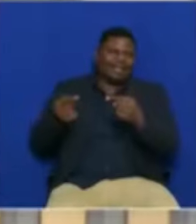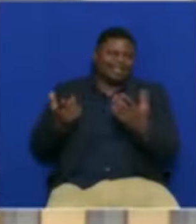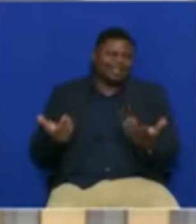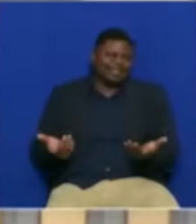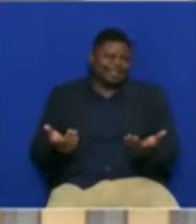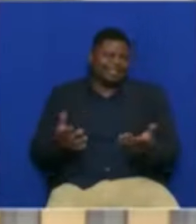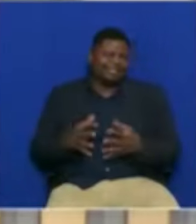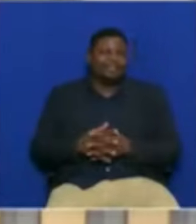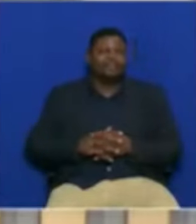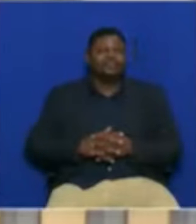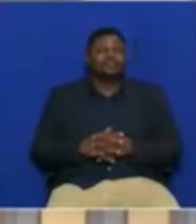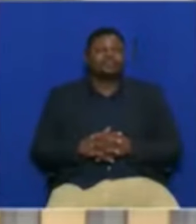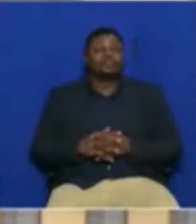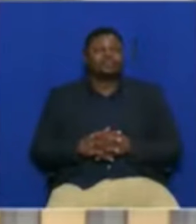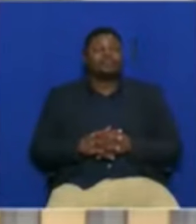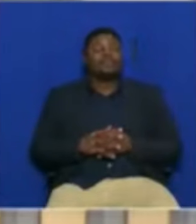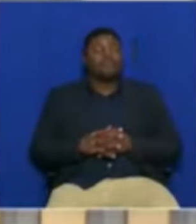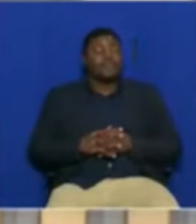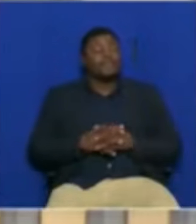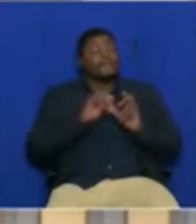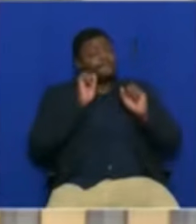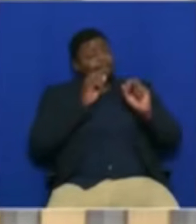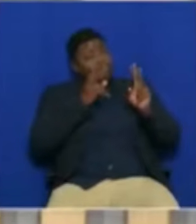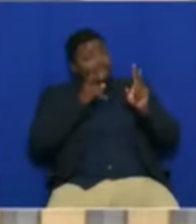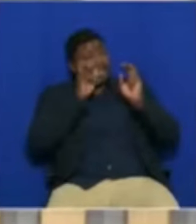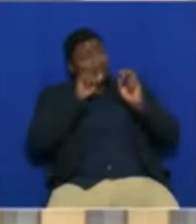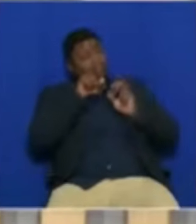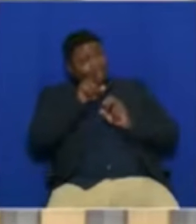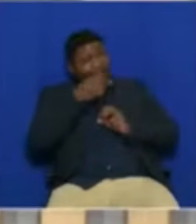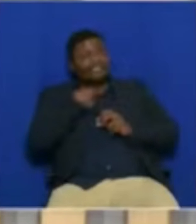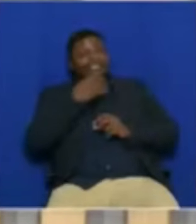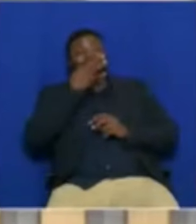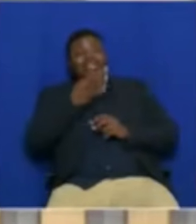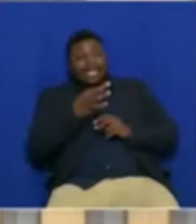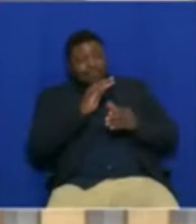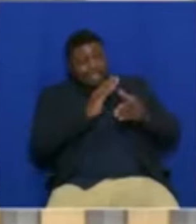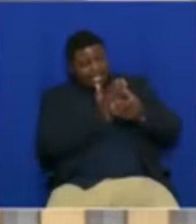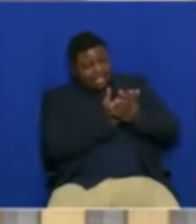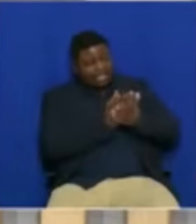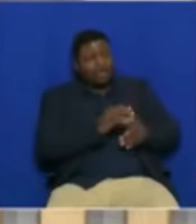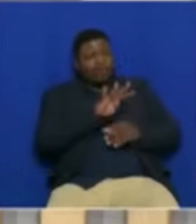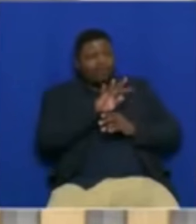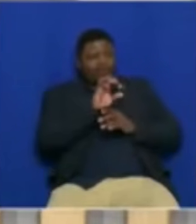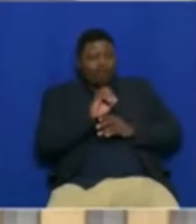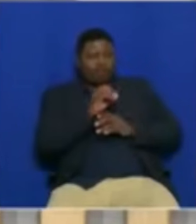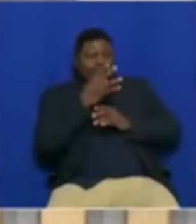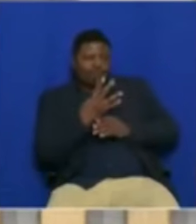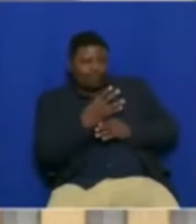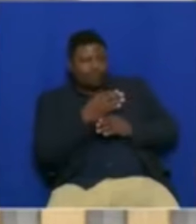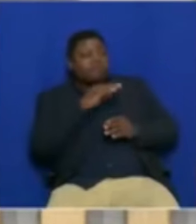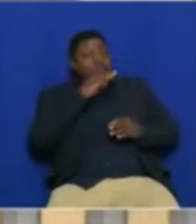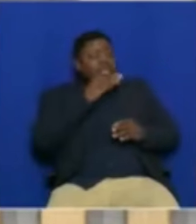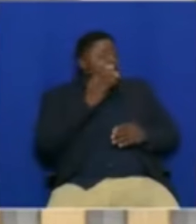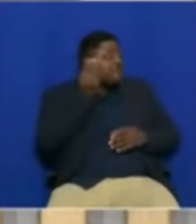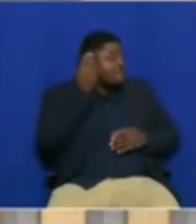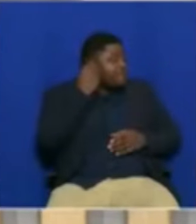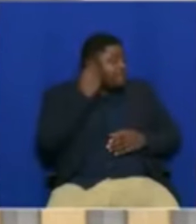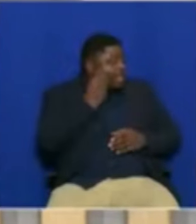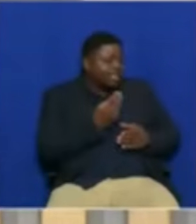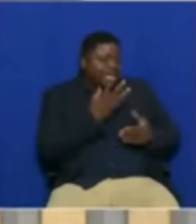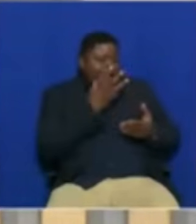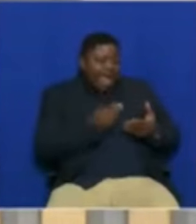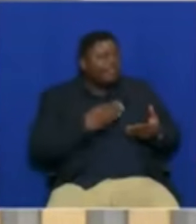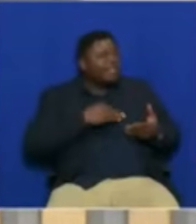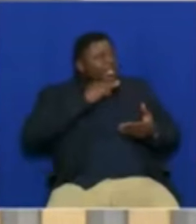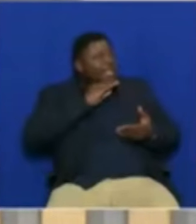affidavit, which was scanned. It didn't have enough information, and yes, it didn't have enough information, but there had to